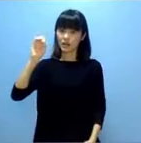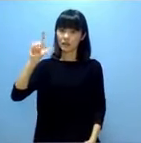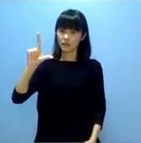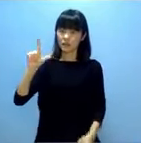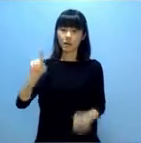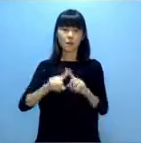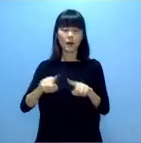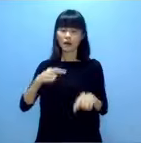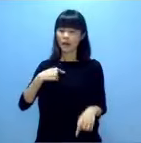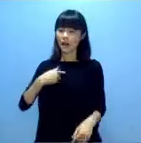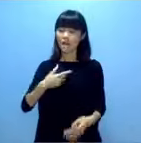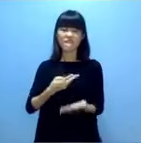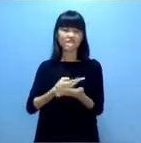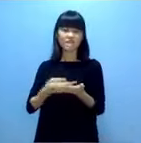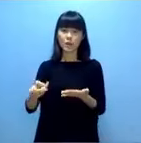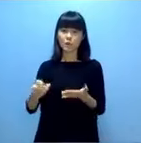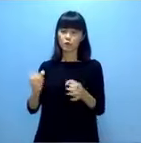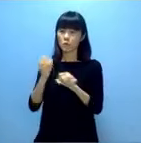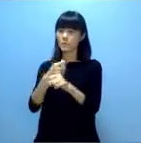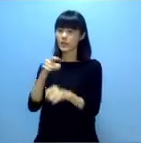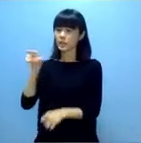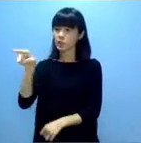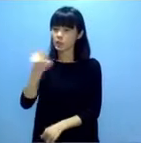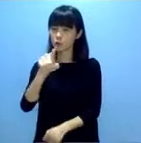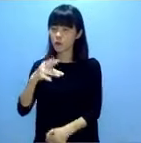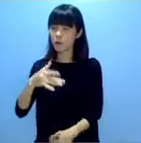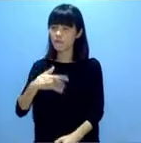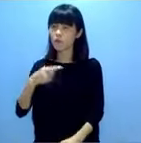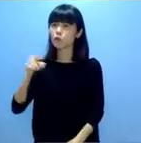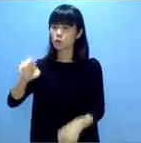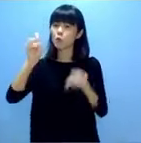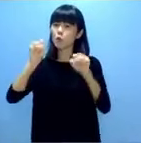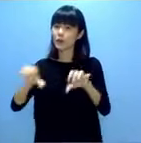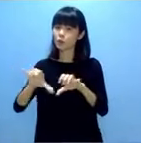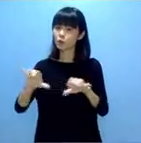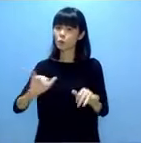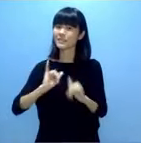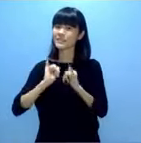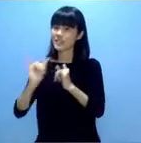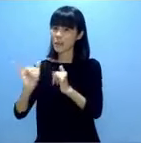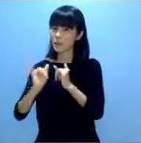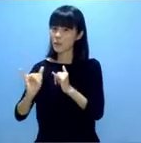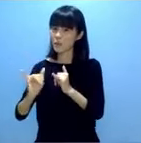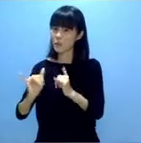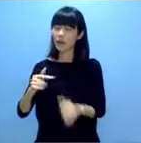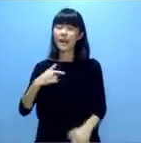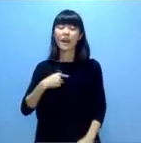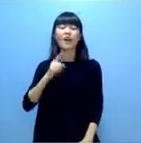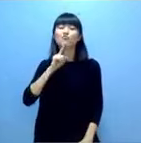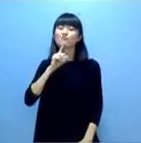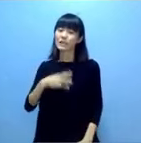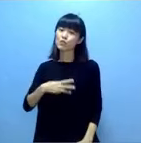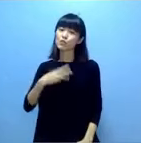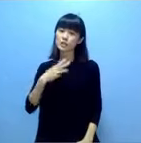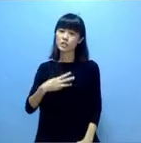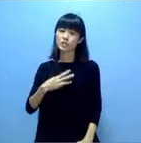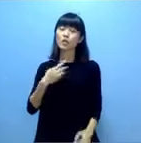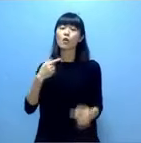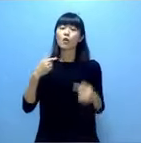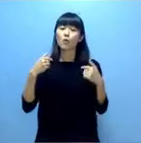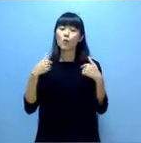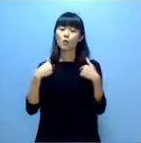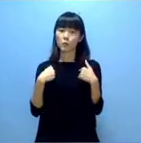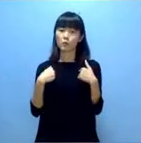that what we are doing is possible. And I really, really wish that we extended that help and